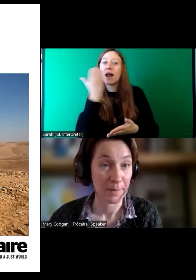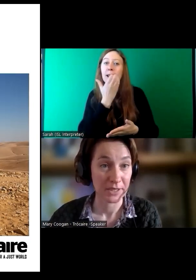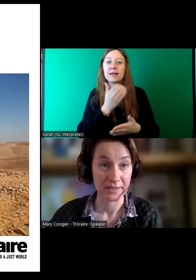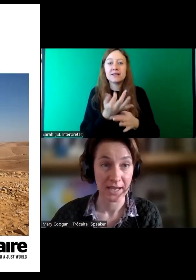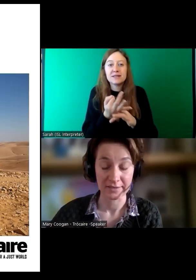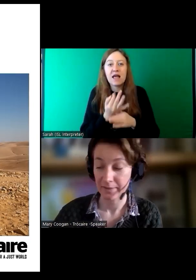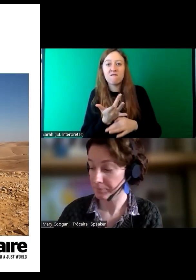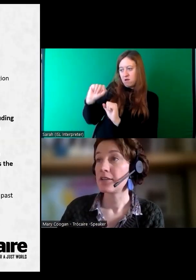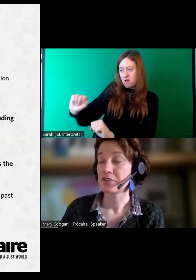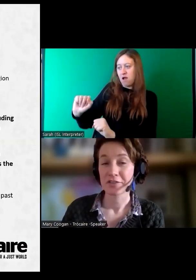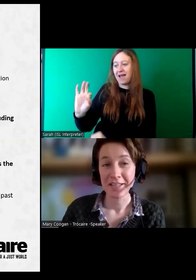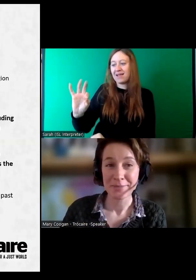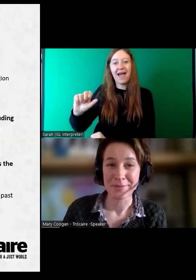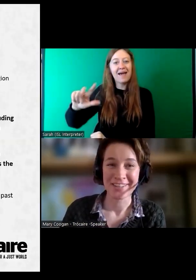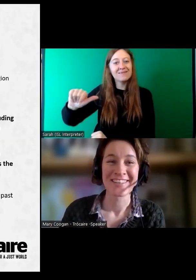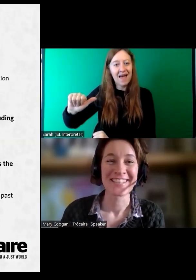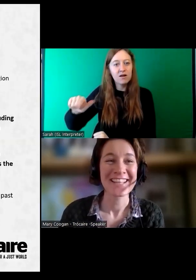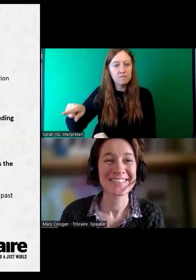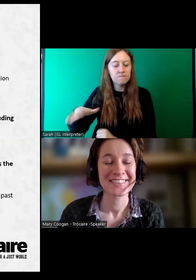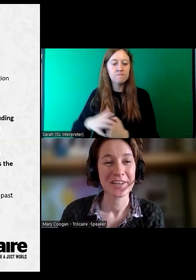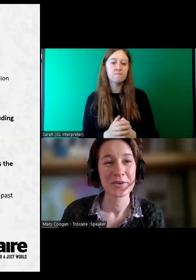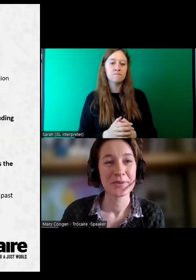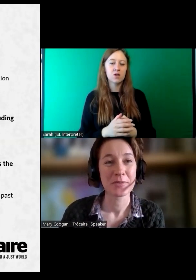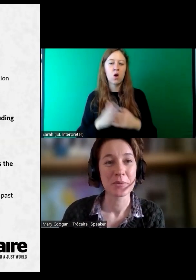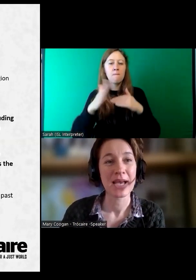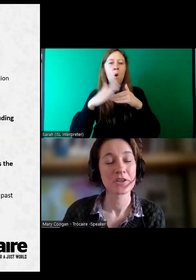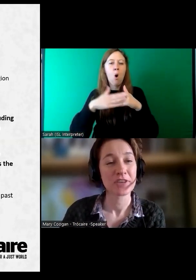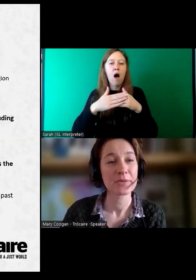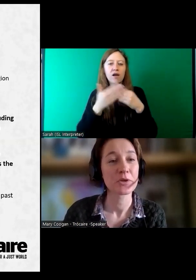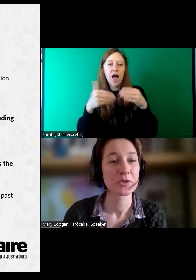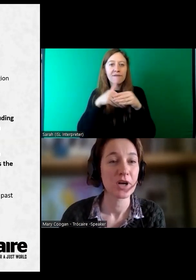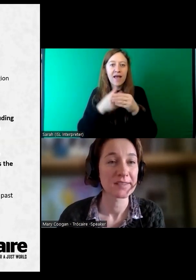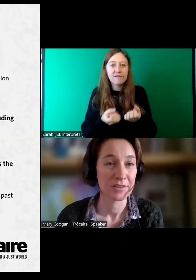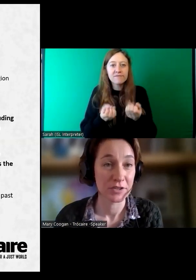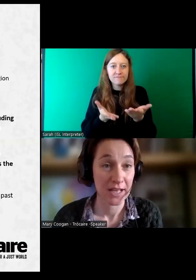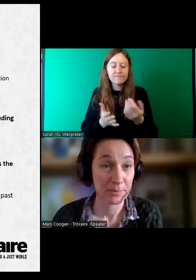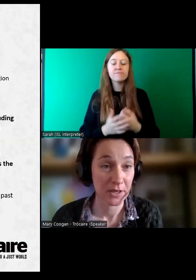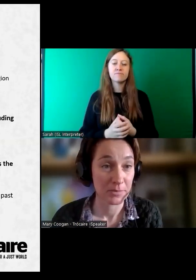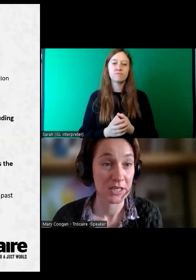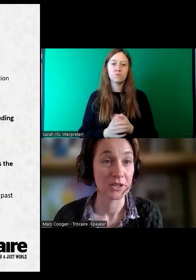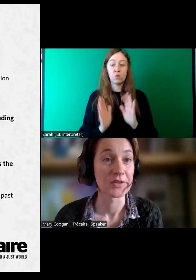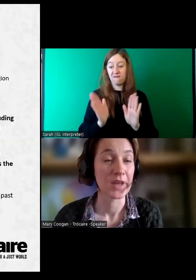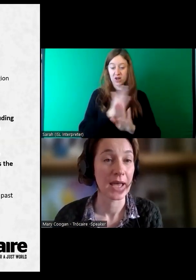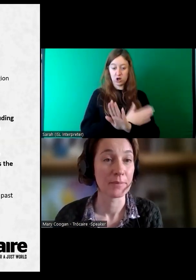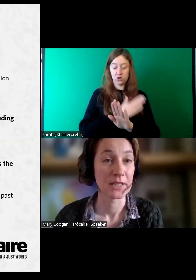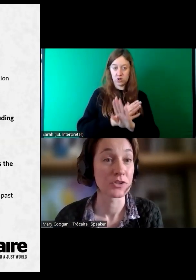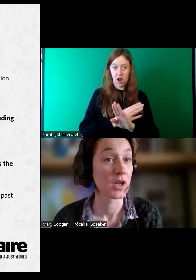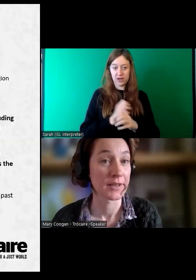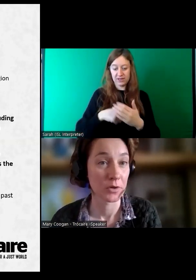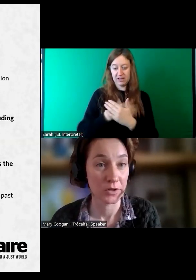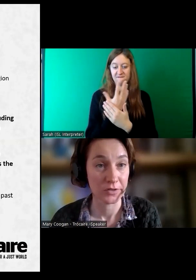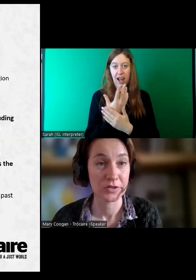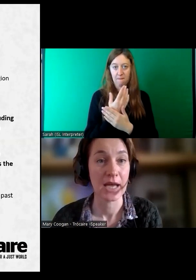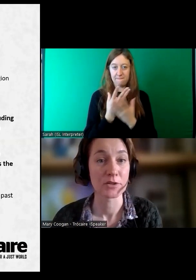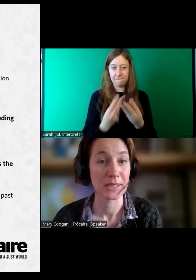at what was happening in Gaza. In just a little bit more context, so we had already begun the process of developing our materials in